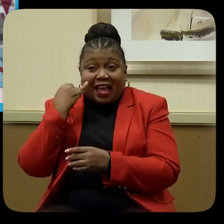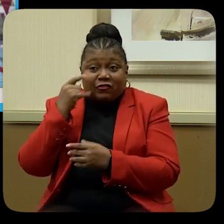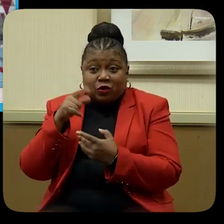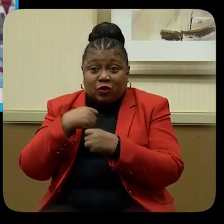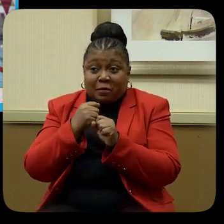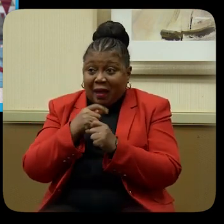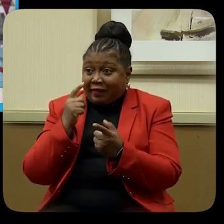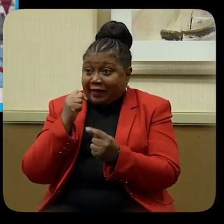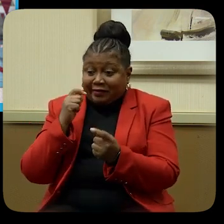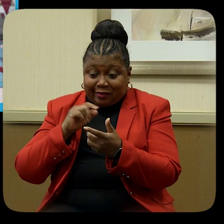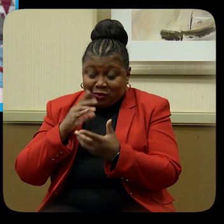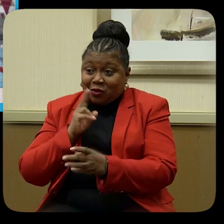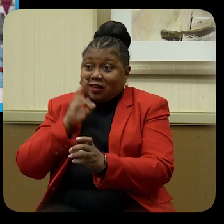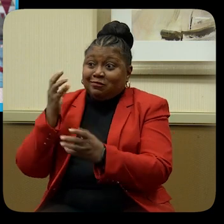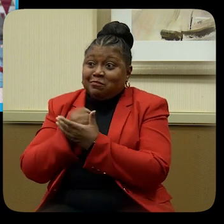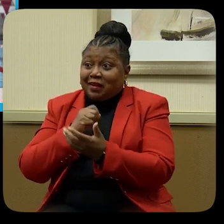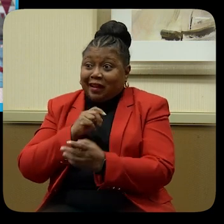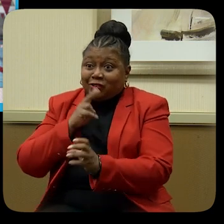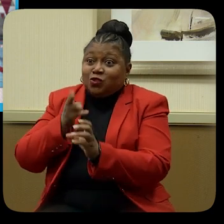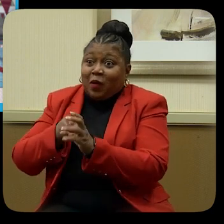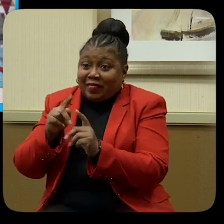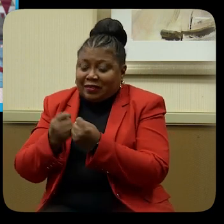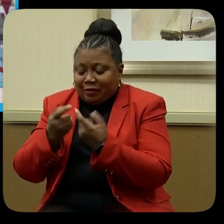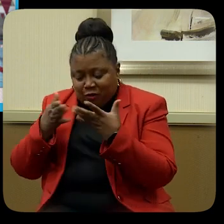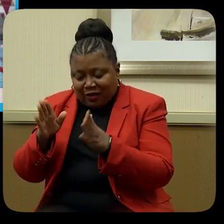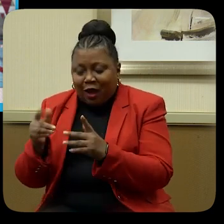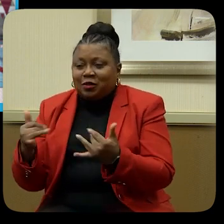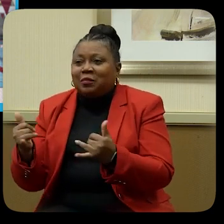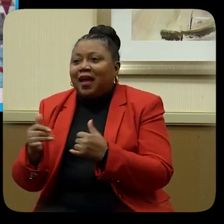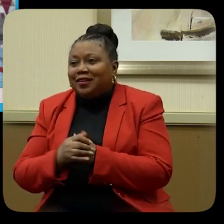as you can make the team, you're allowed to play.